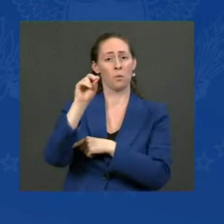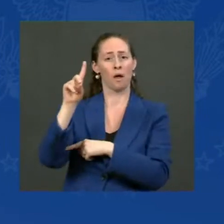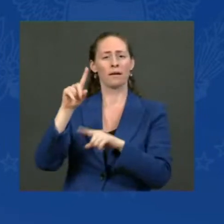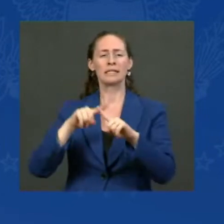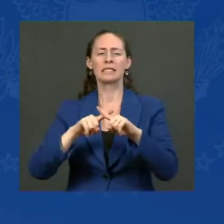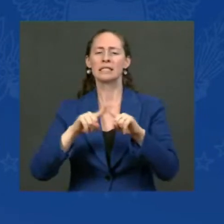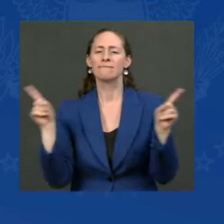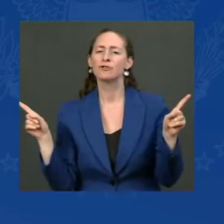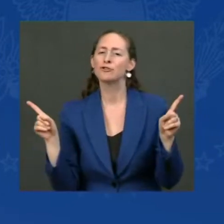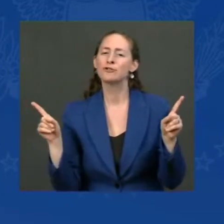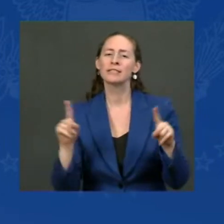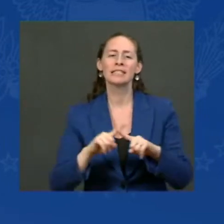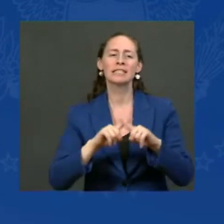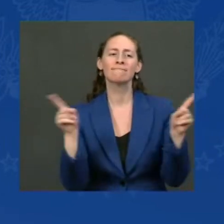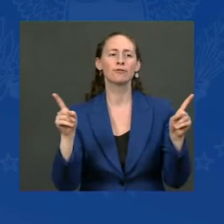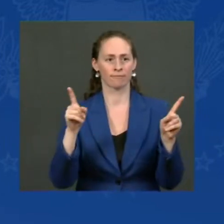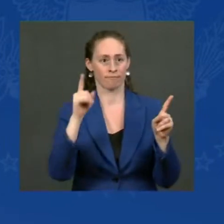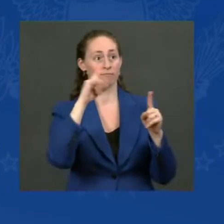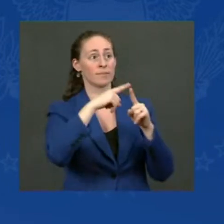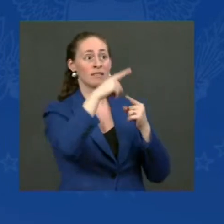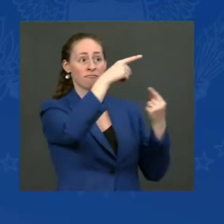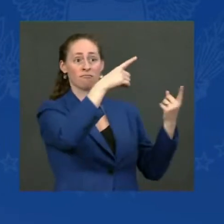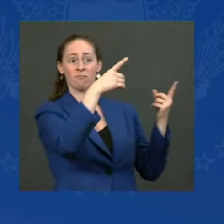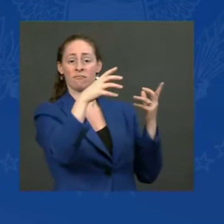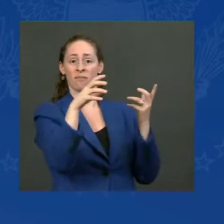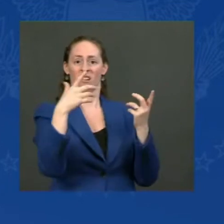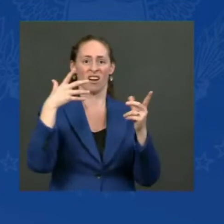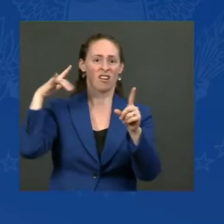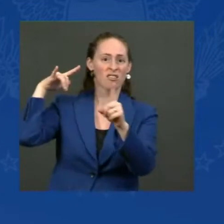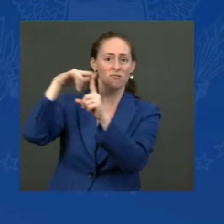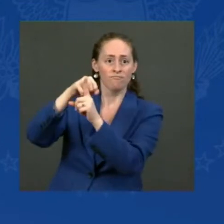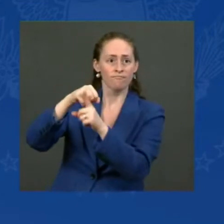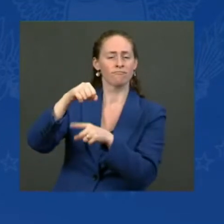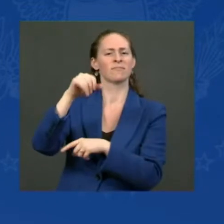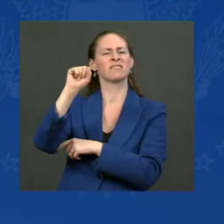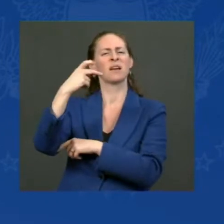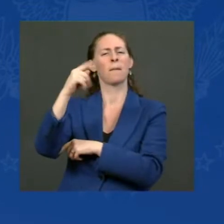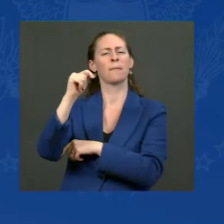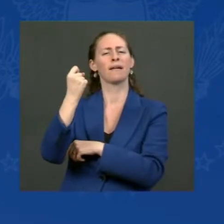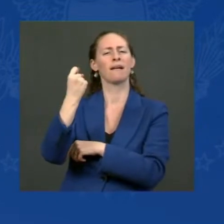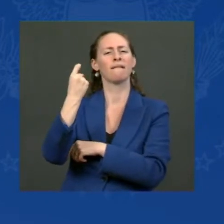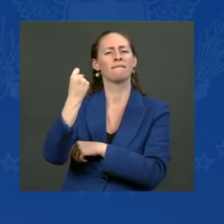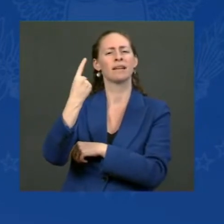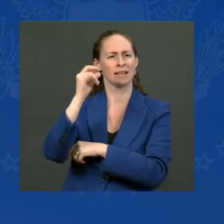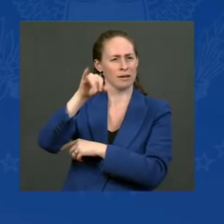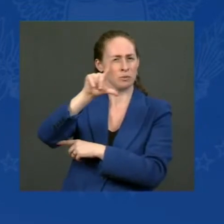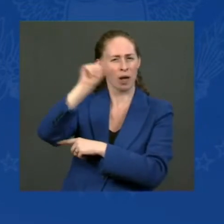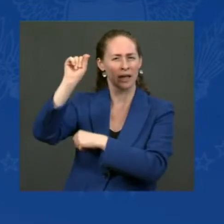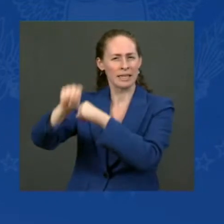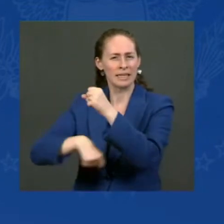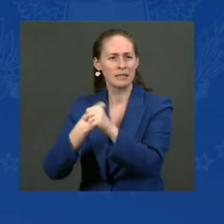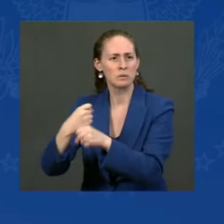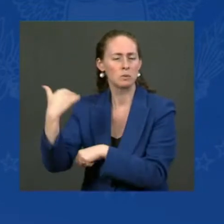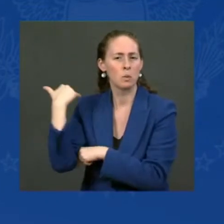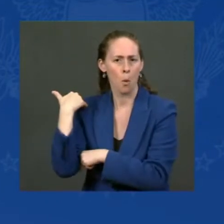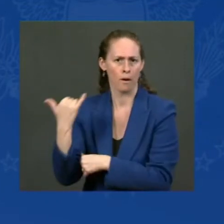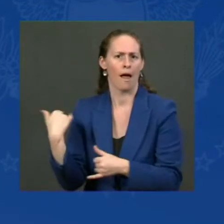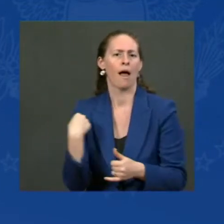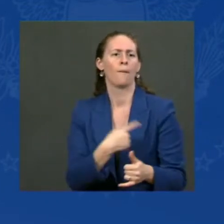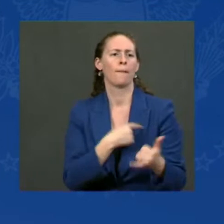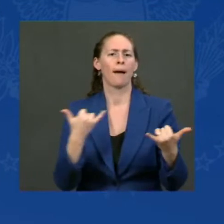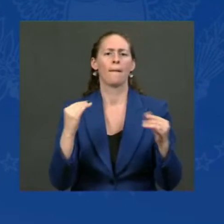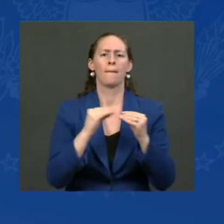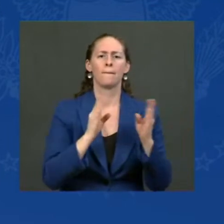when we were attacked on 9/11 20 years ago. Today, We're better equipped to detect and prevent terrorist